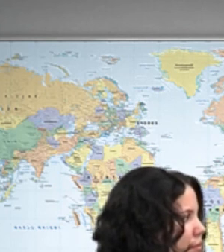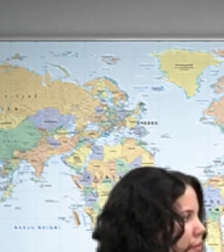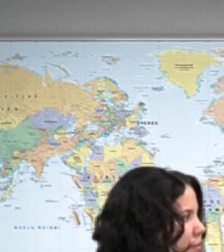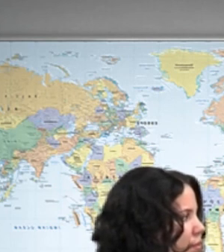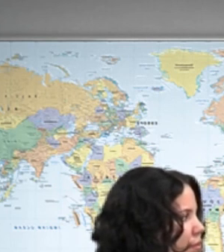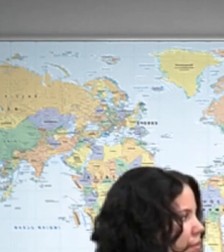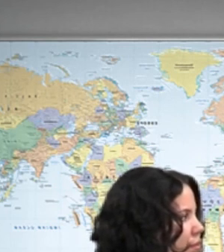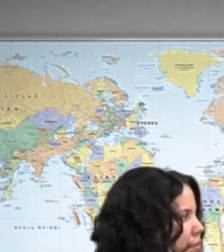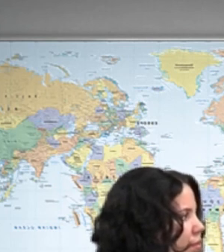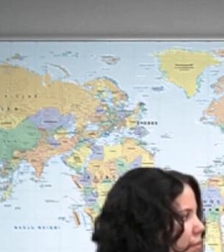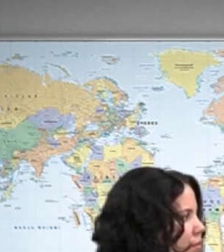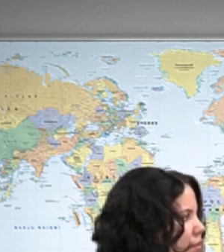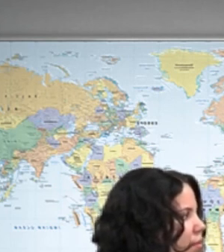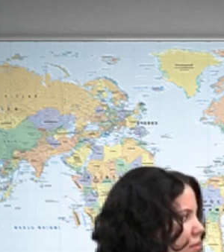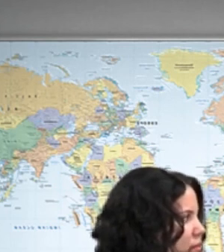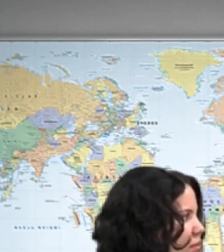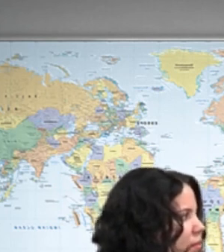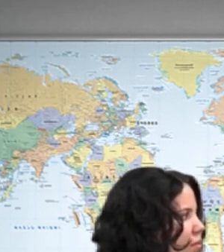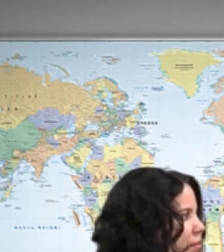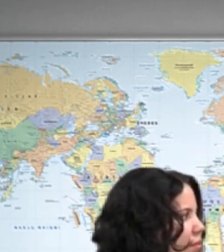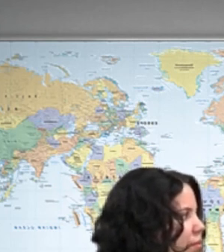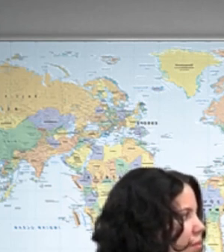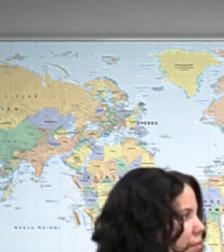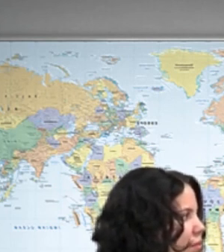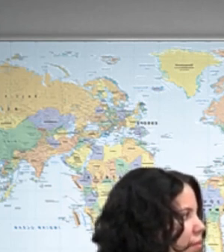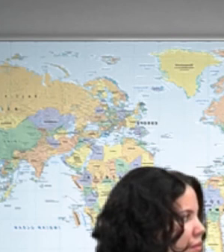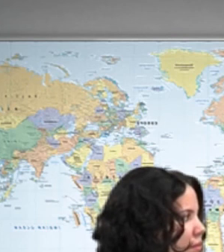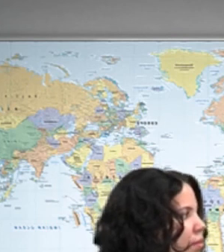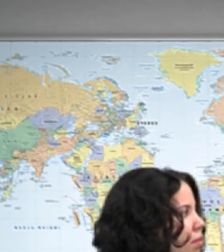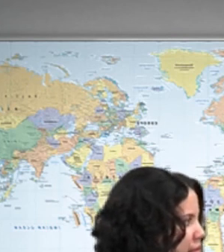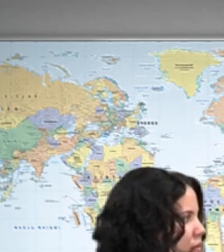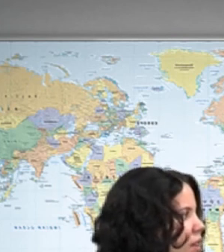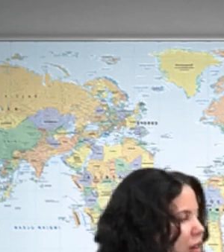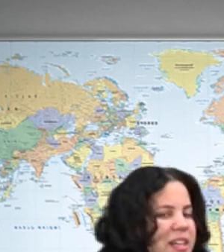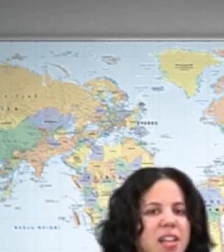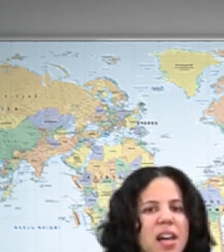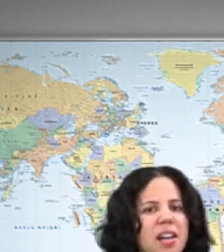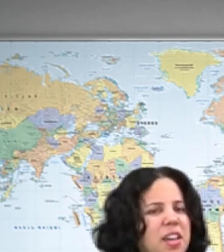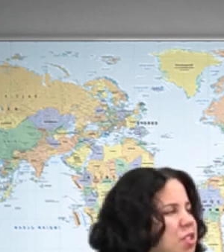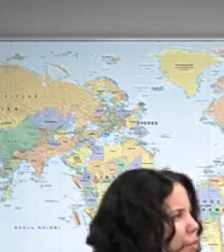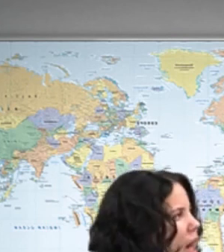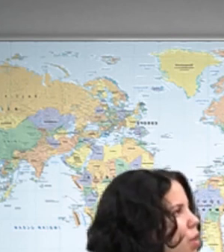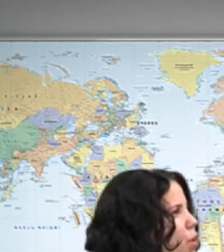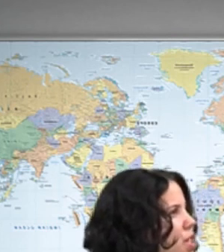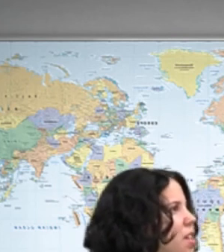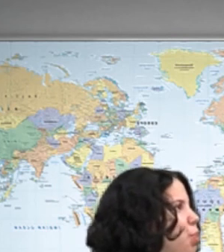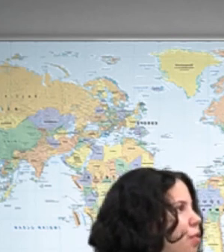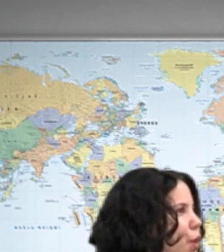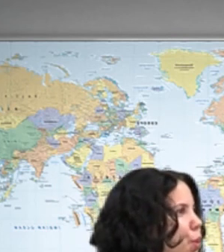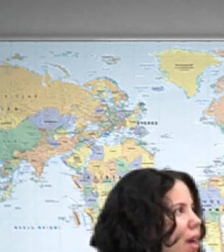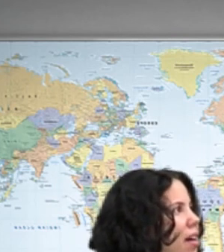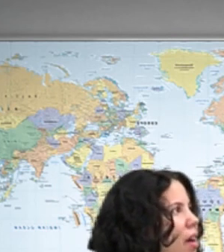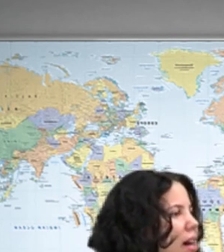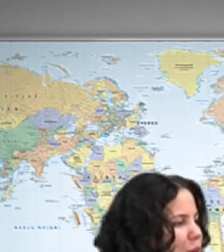been involved with the changing online books. All right. Can you tell me how the process has been